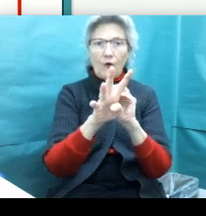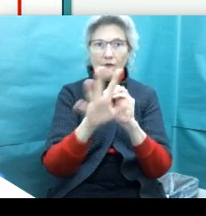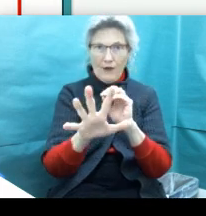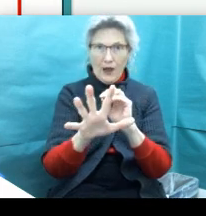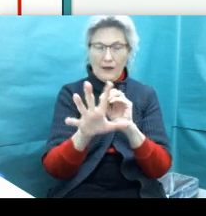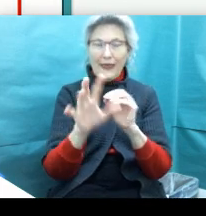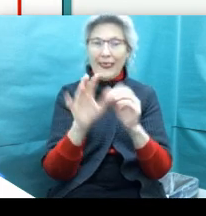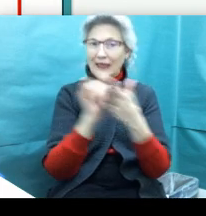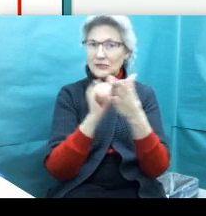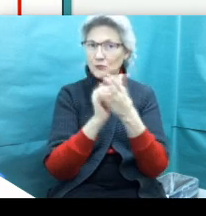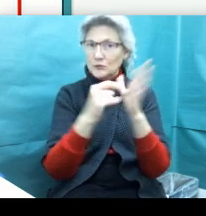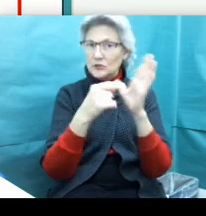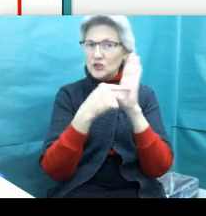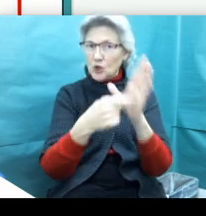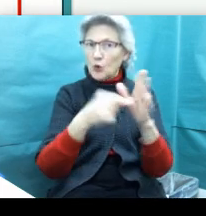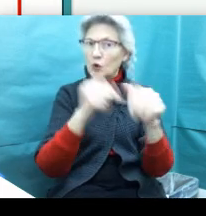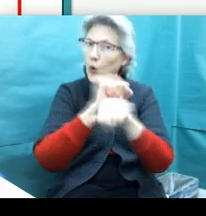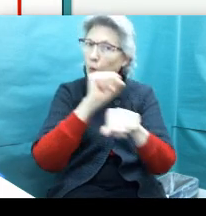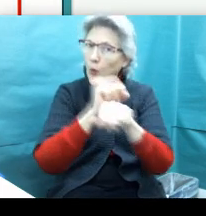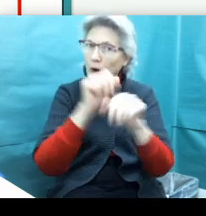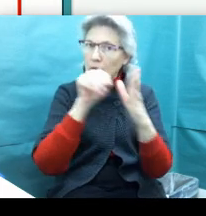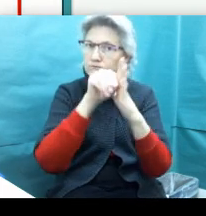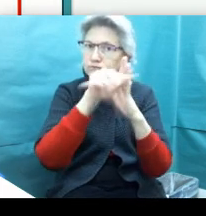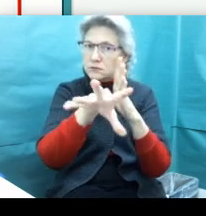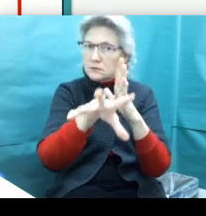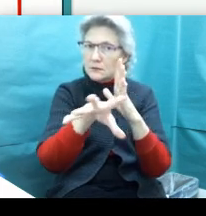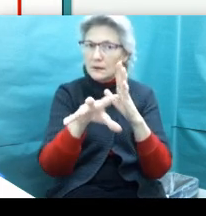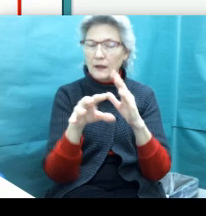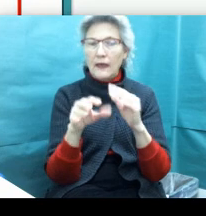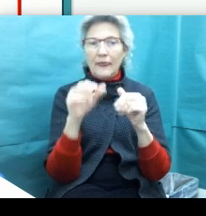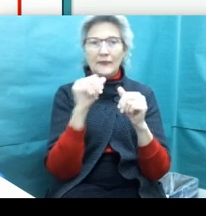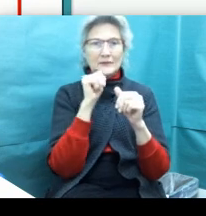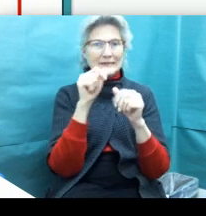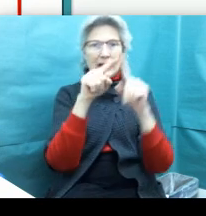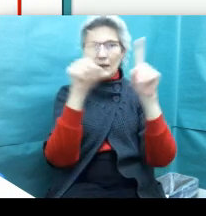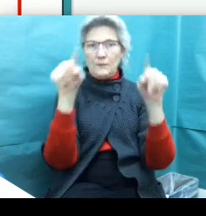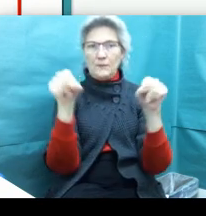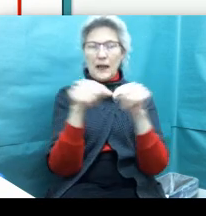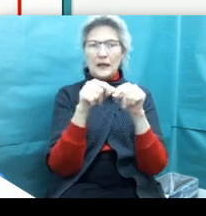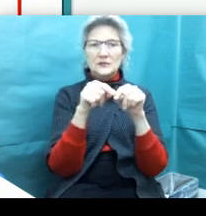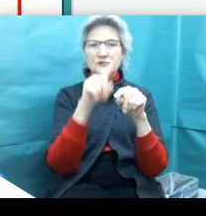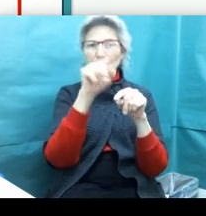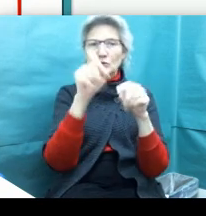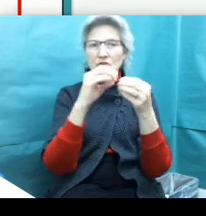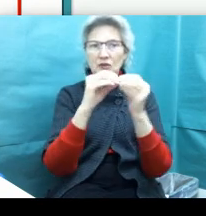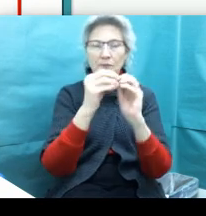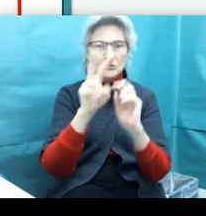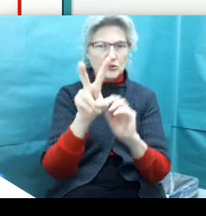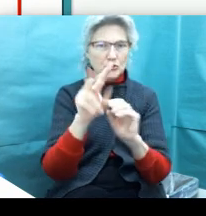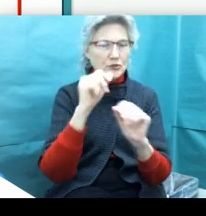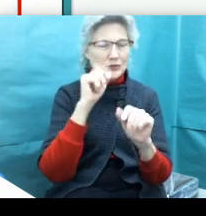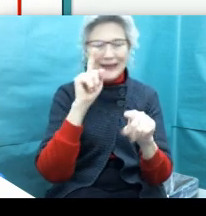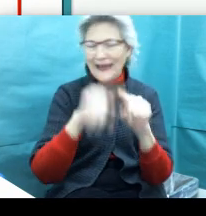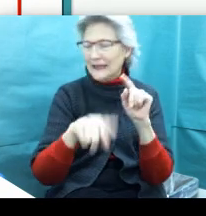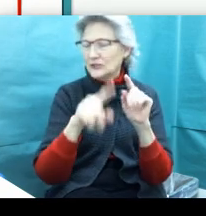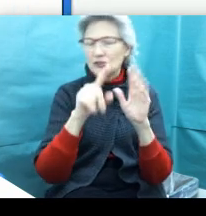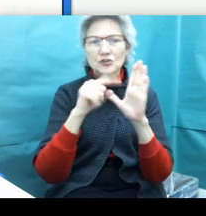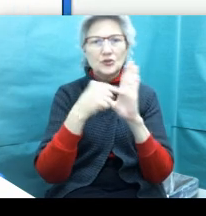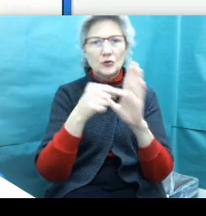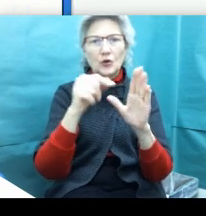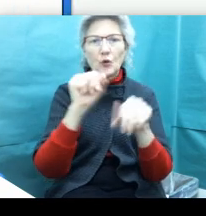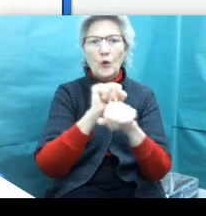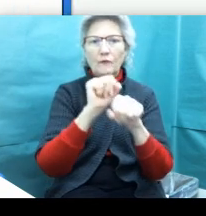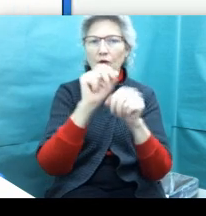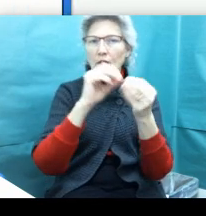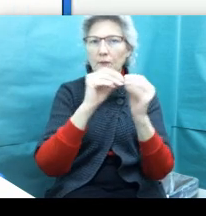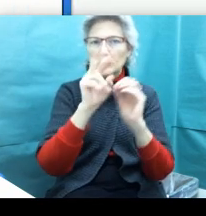where you're going to be inserting your work. There isn't a box for question 2 because it's a multiple choice that you don't need to show your work for. Okay, so let's